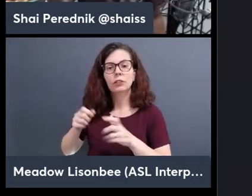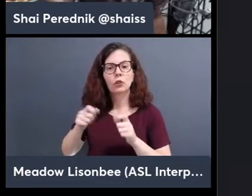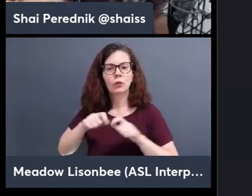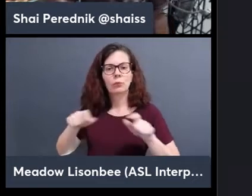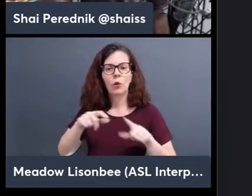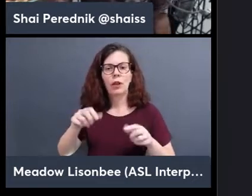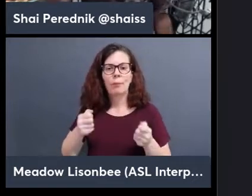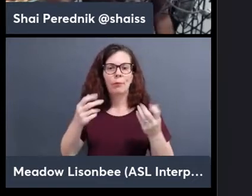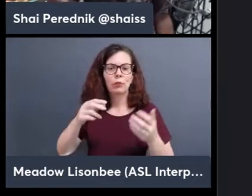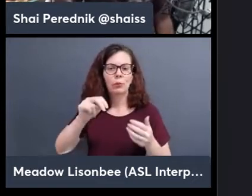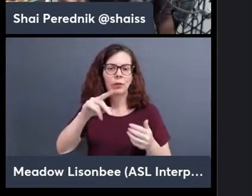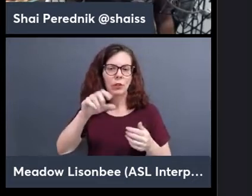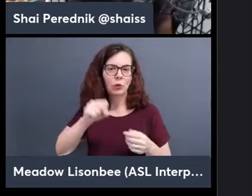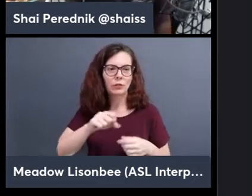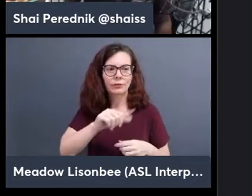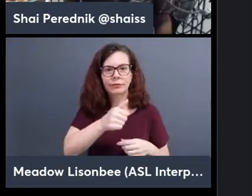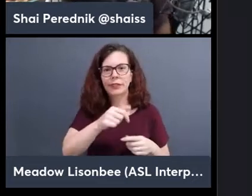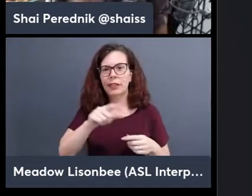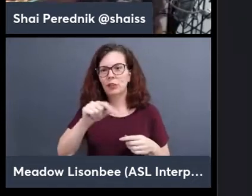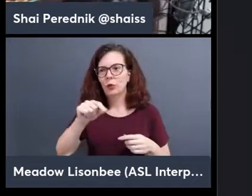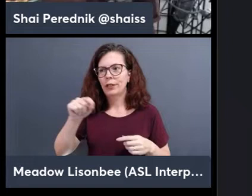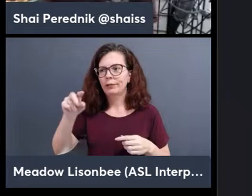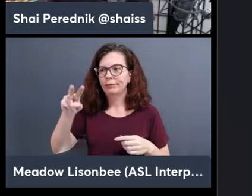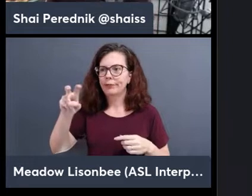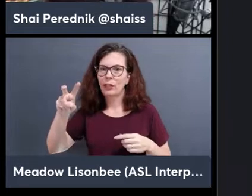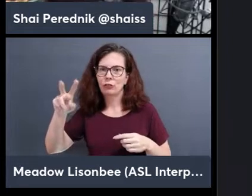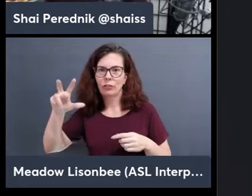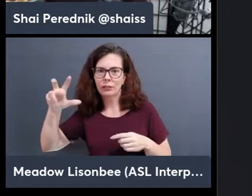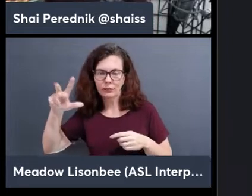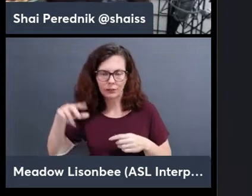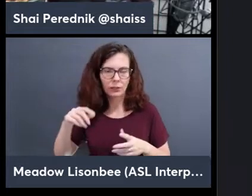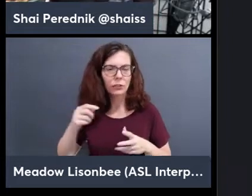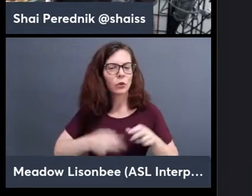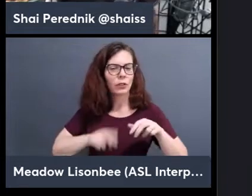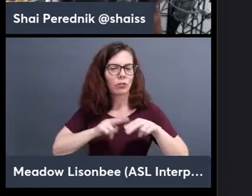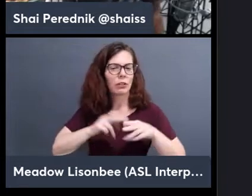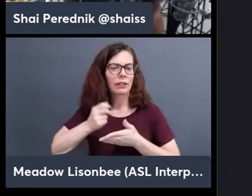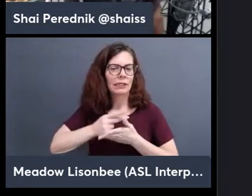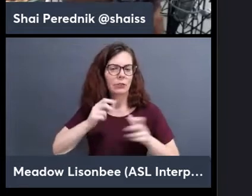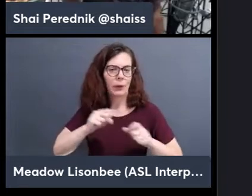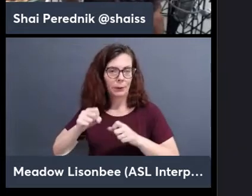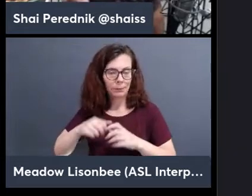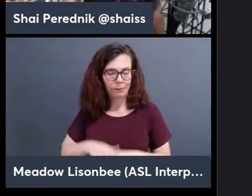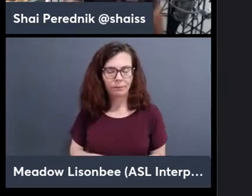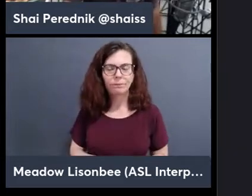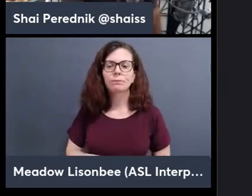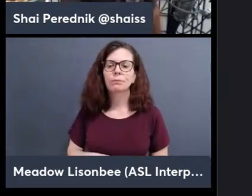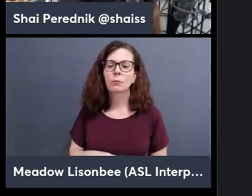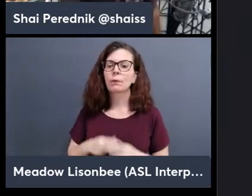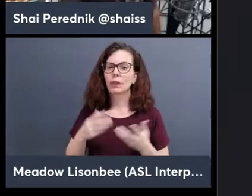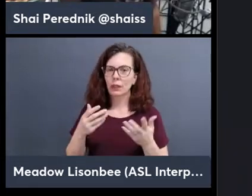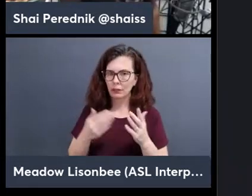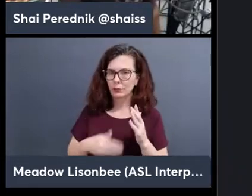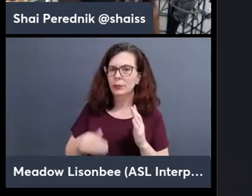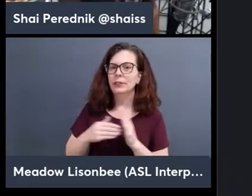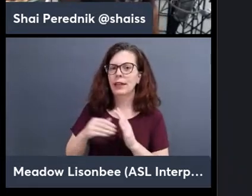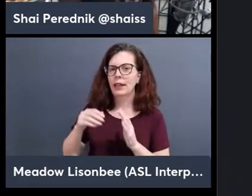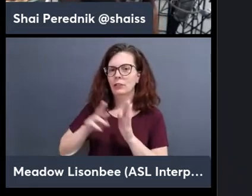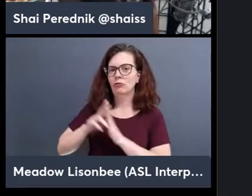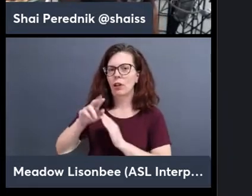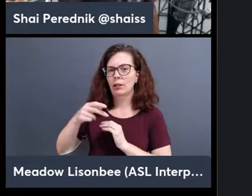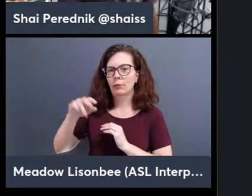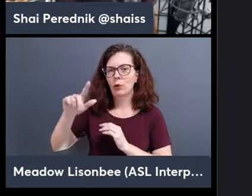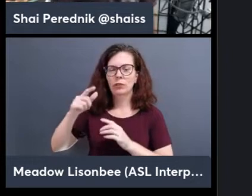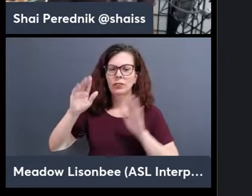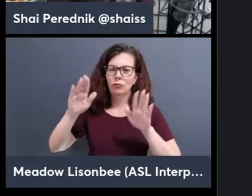Maybe 10 or 20 or hundreds of nodes to increase your validation ability. So again, we're going to use Rocket Pool because it's a great tool here. So we're going to go